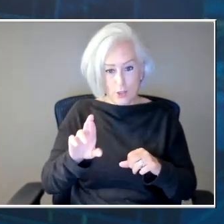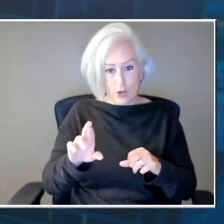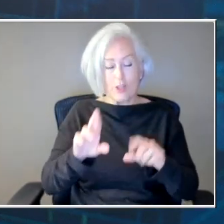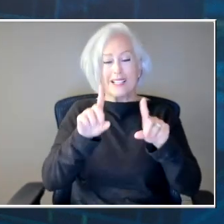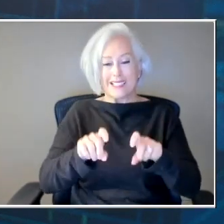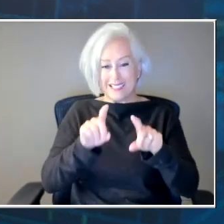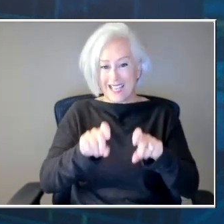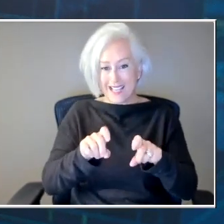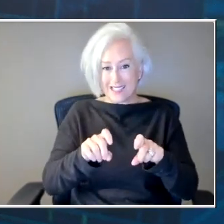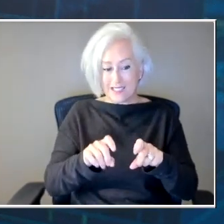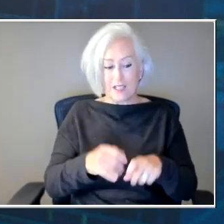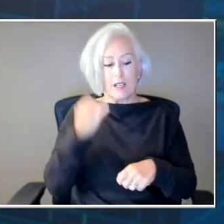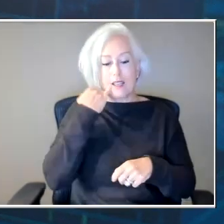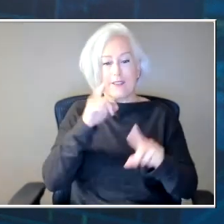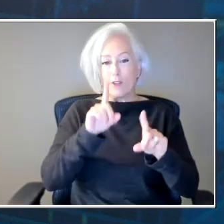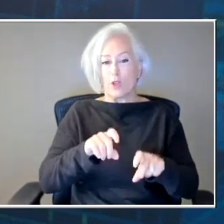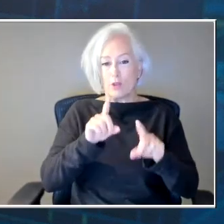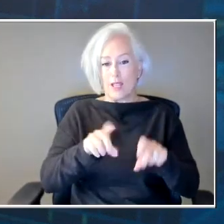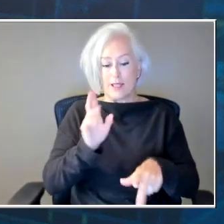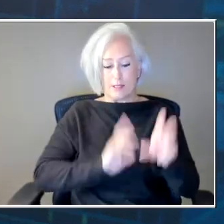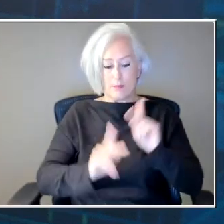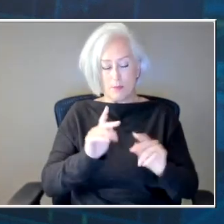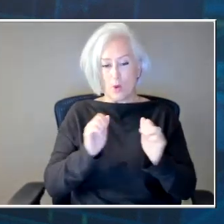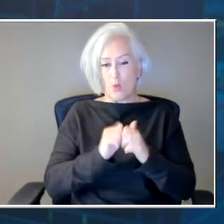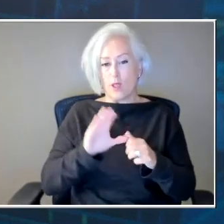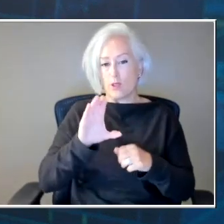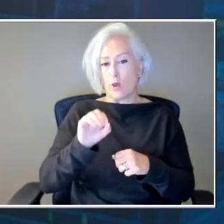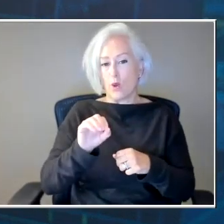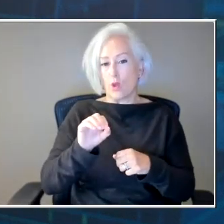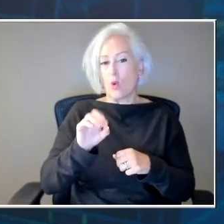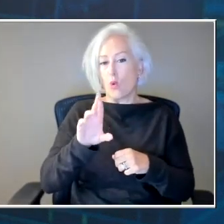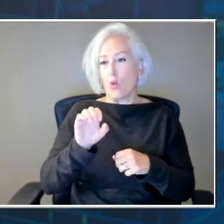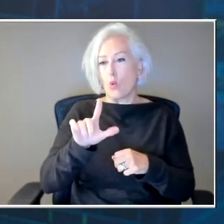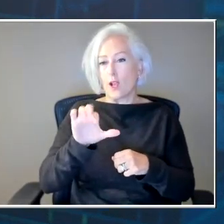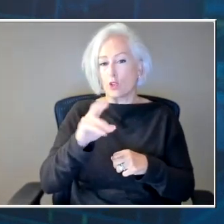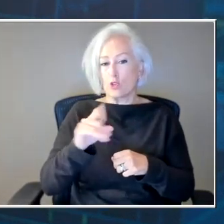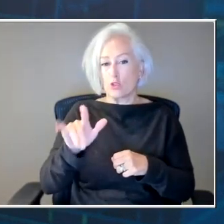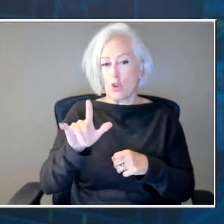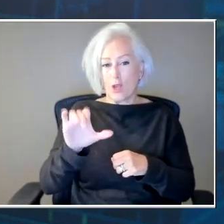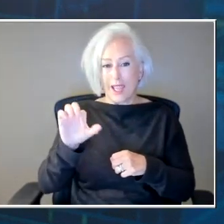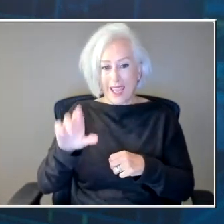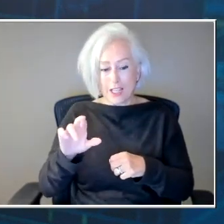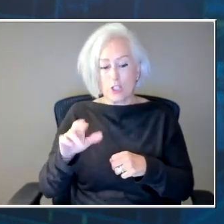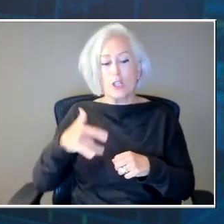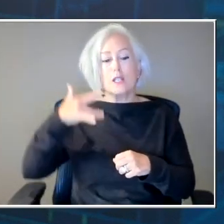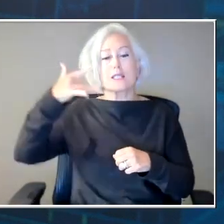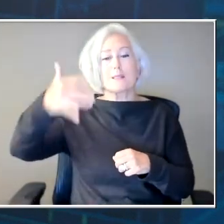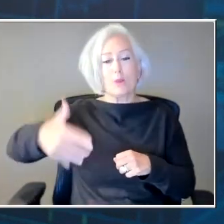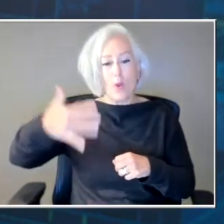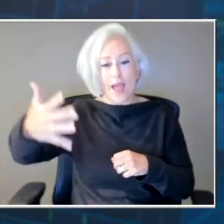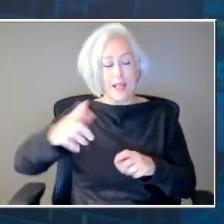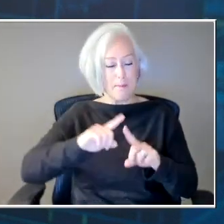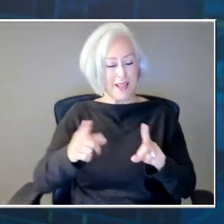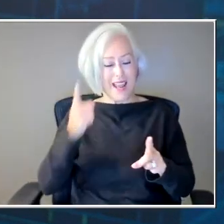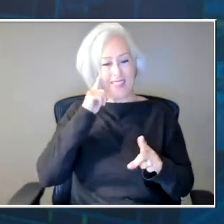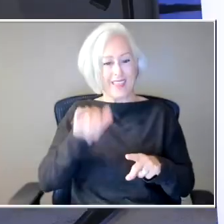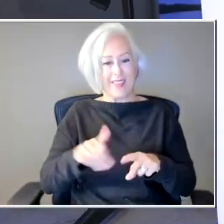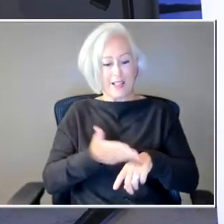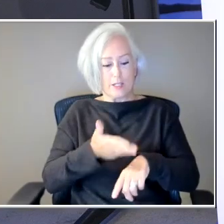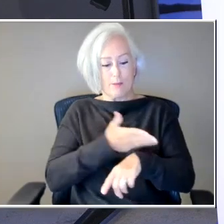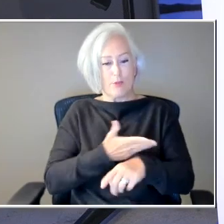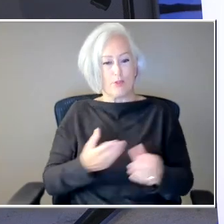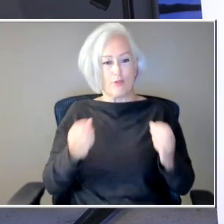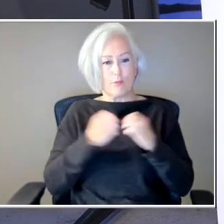of individuals with colorectal cancer in the past was fairly sporadic, but I think that's improved substantially. Is that right, Dr.?